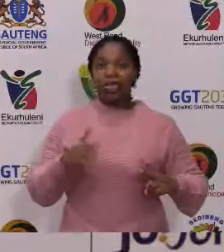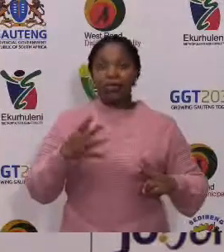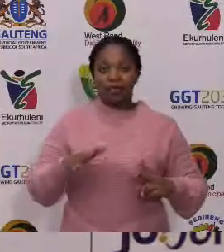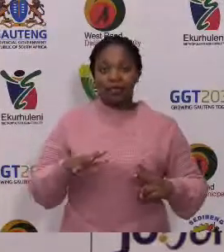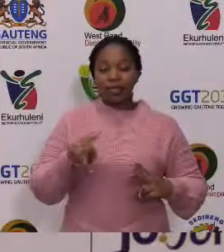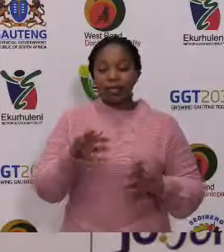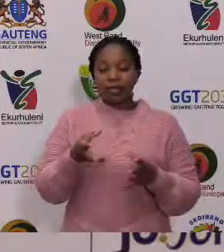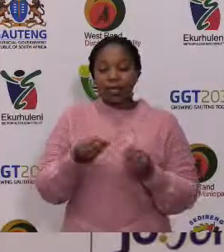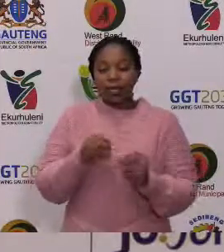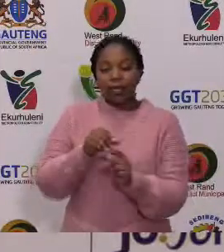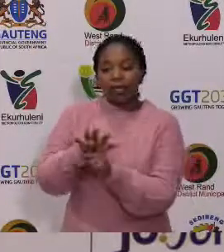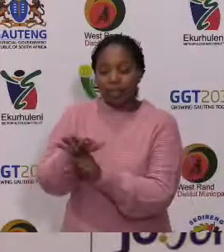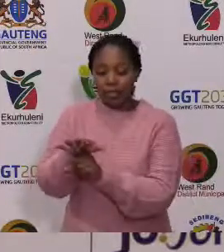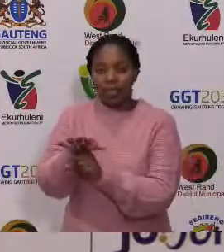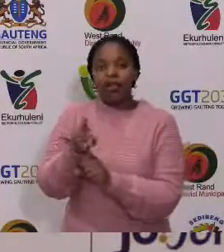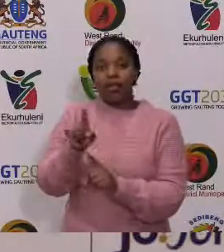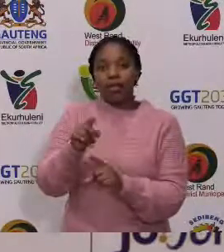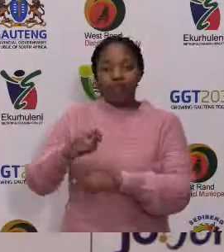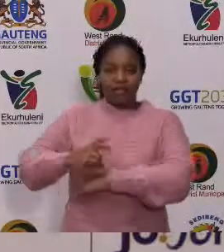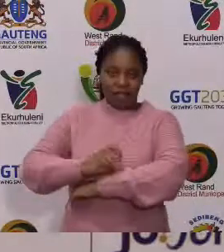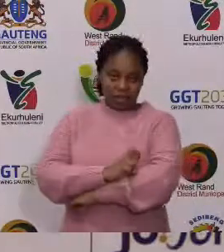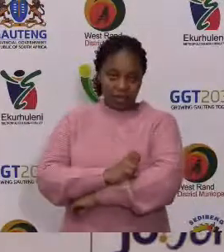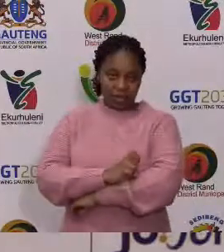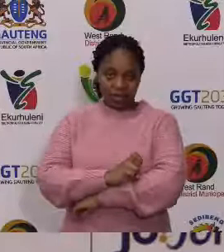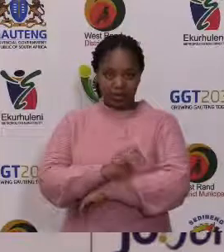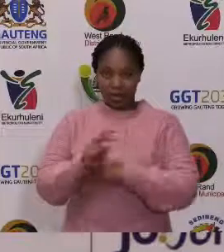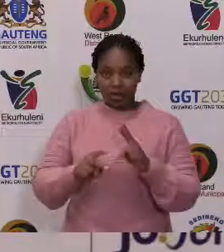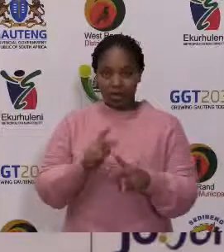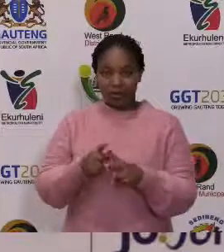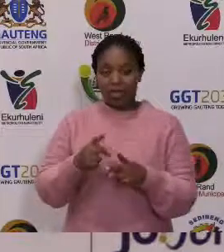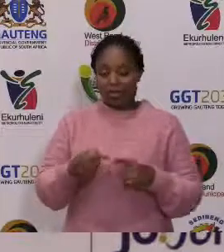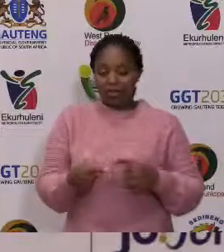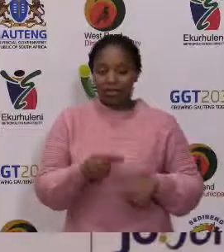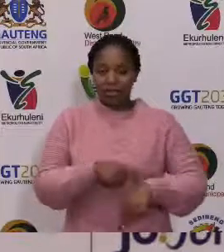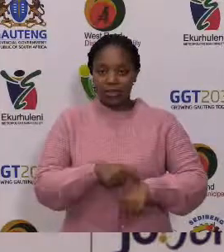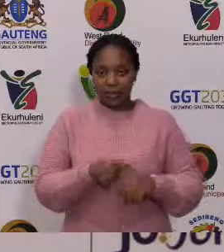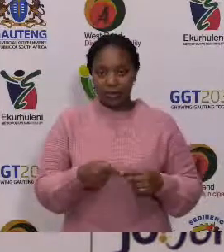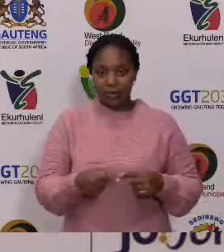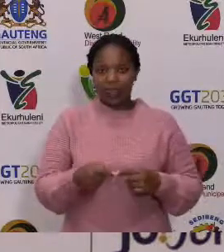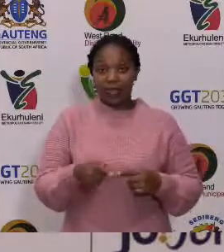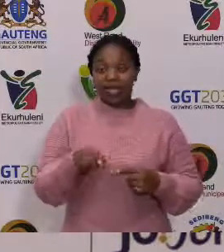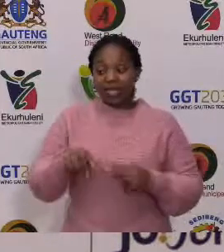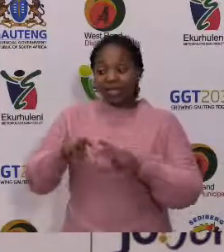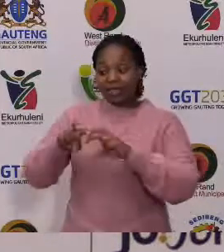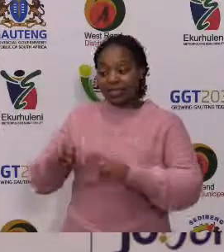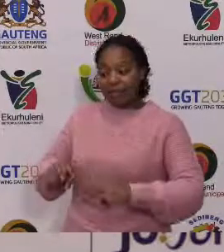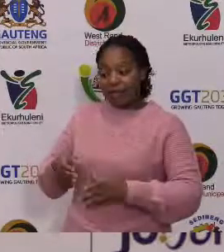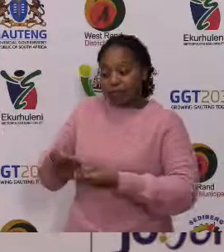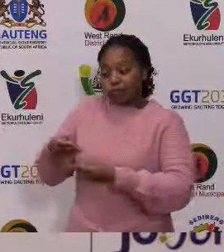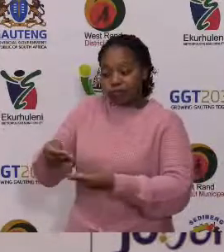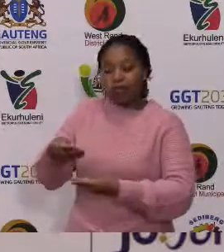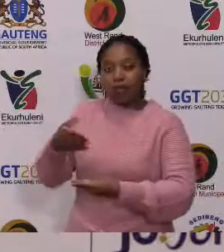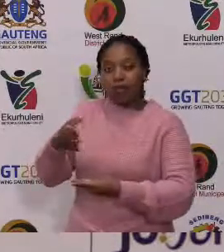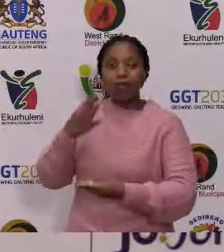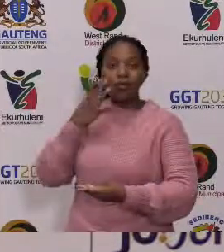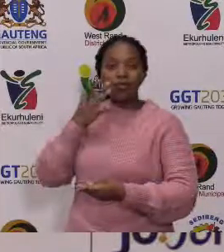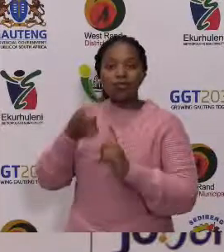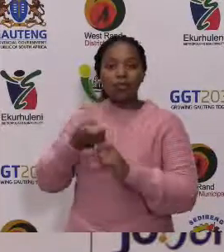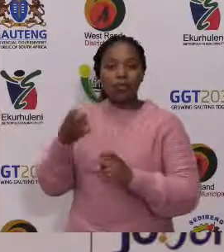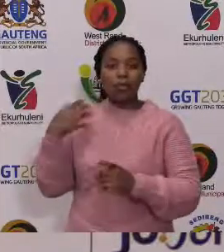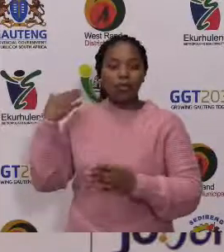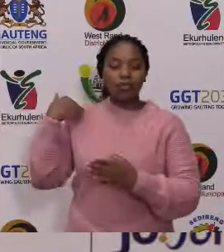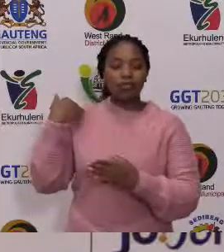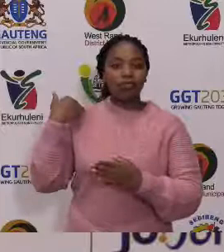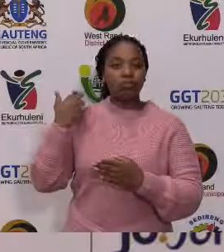a particular period of time. So this particular sero survey was actually undertaken from the 4th of November